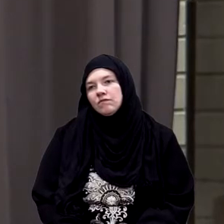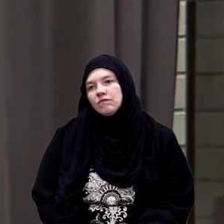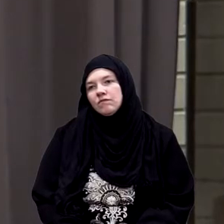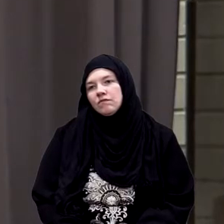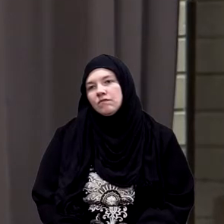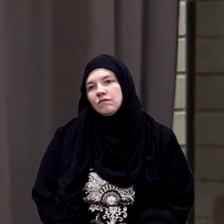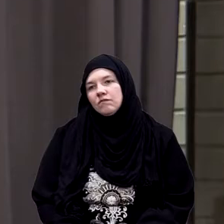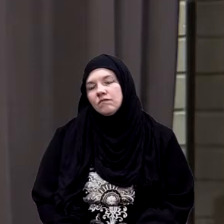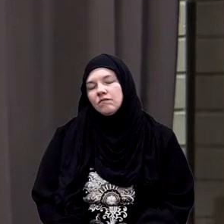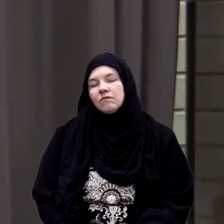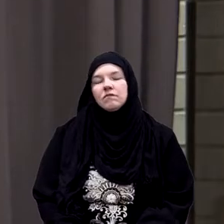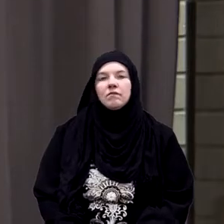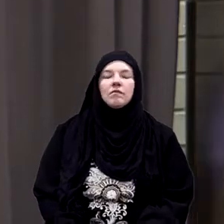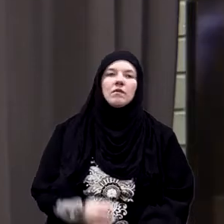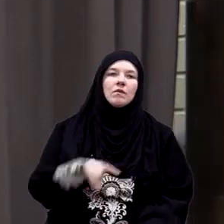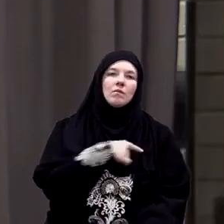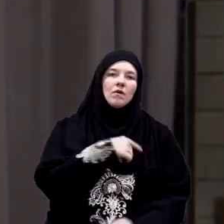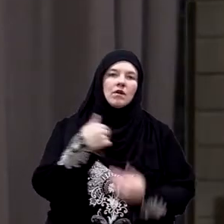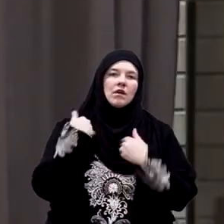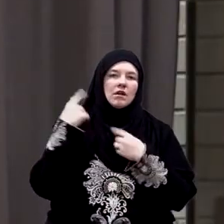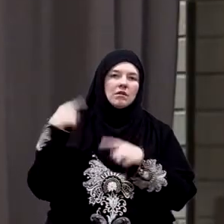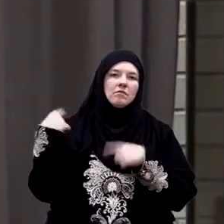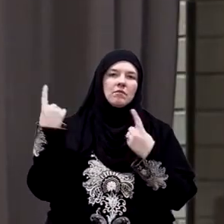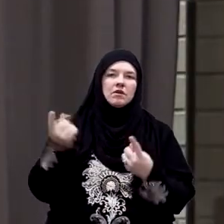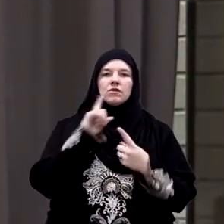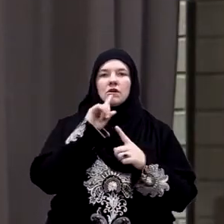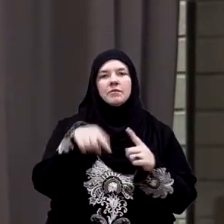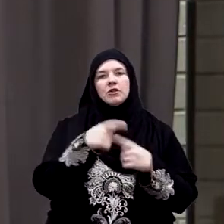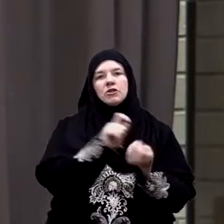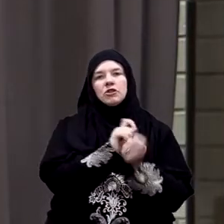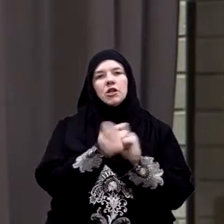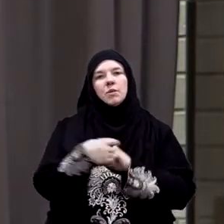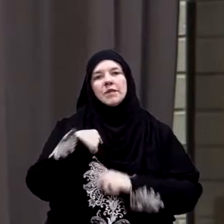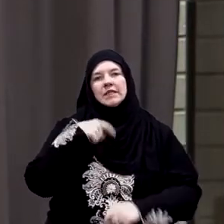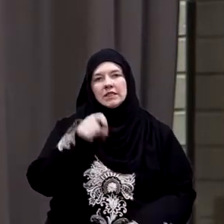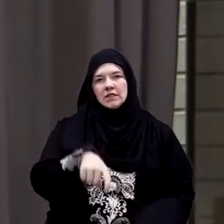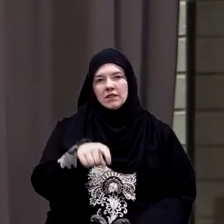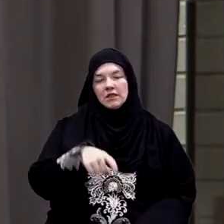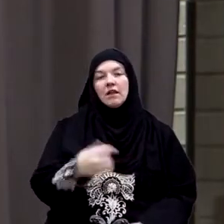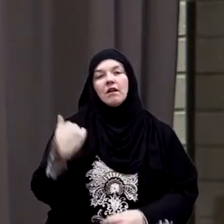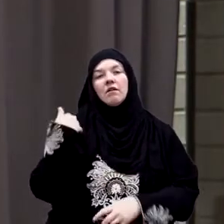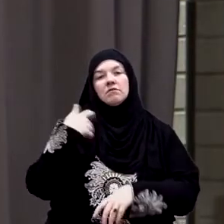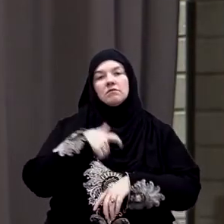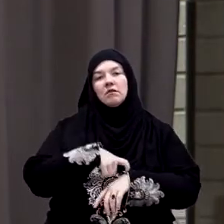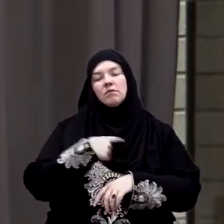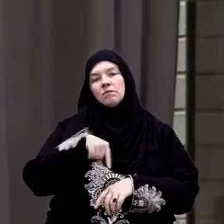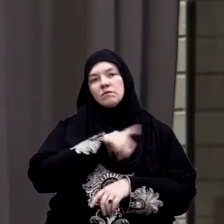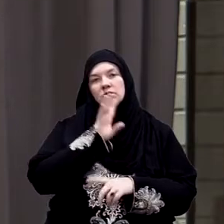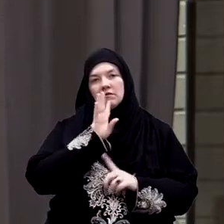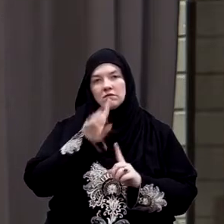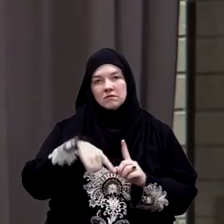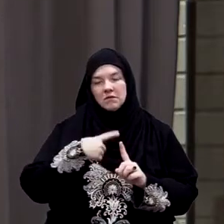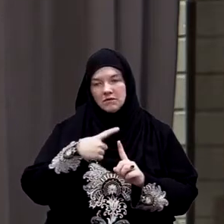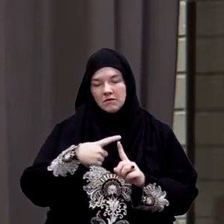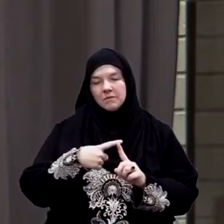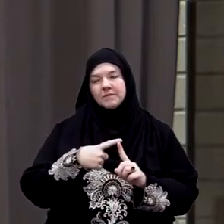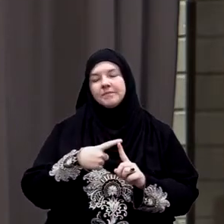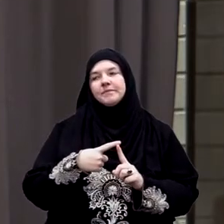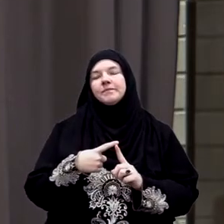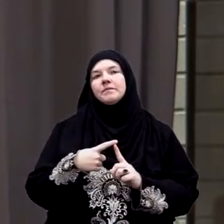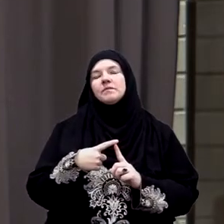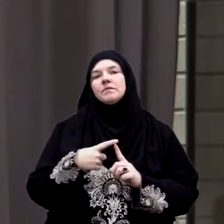talking about the change we need. Last time we spoke about the